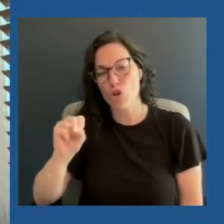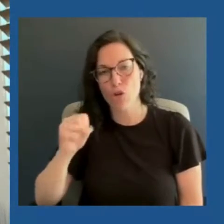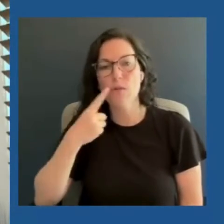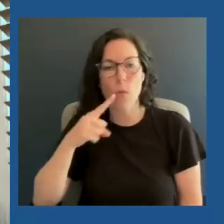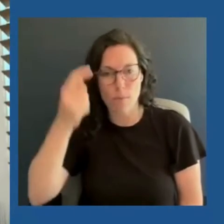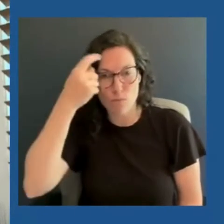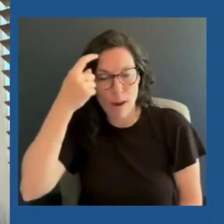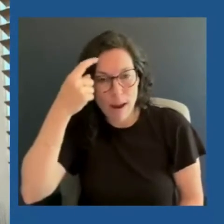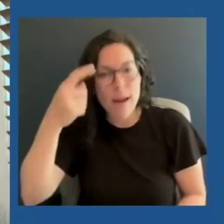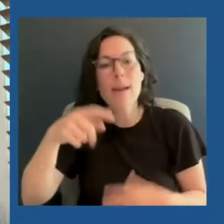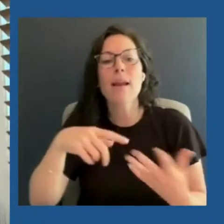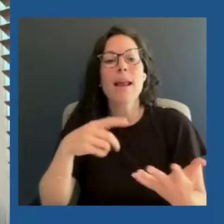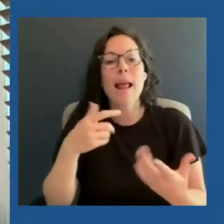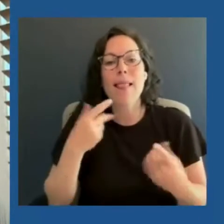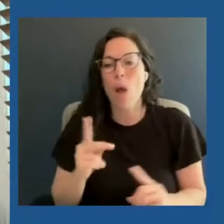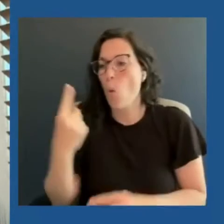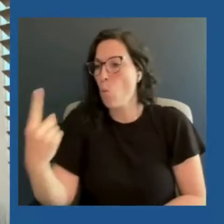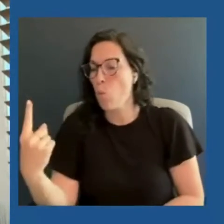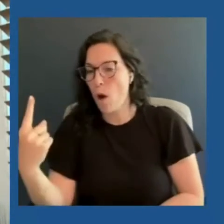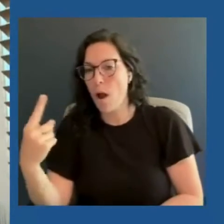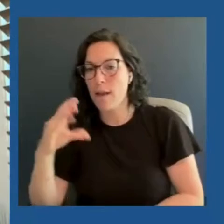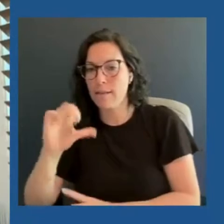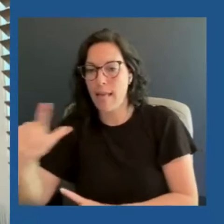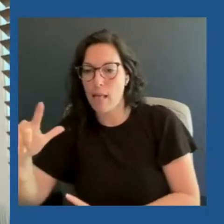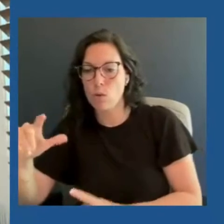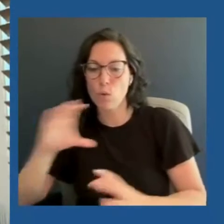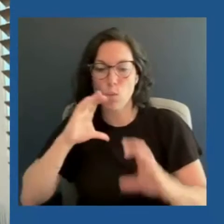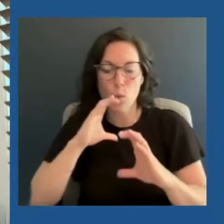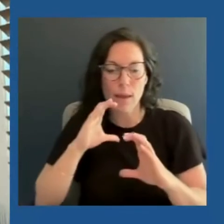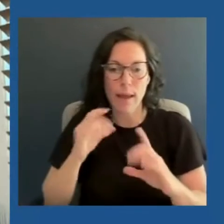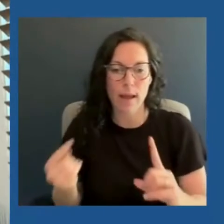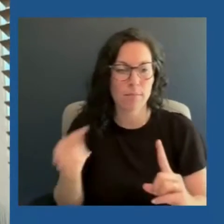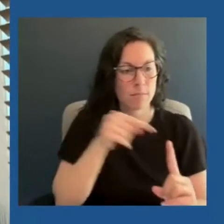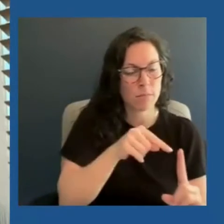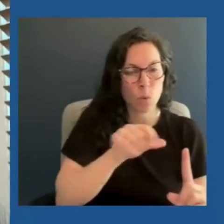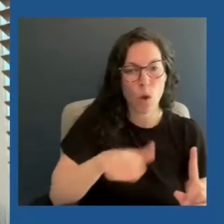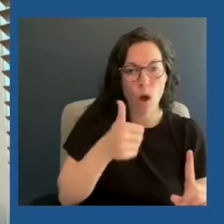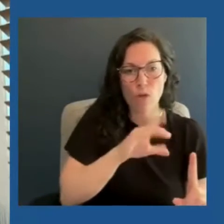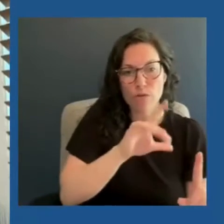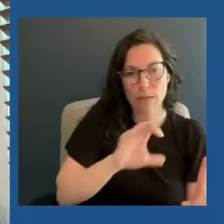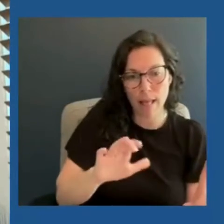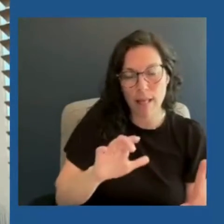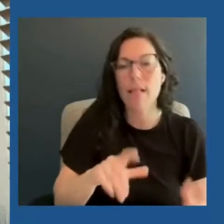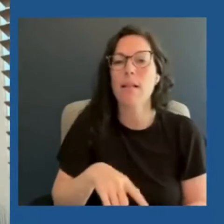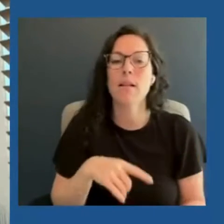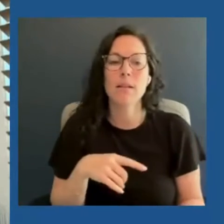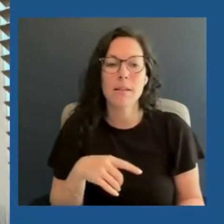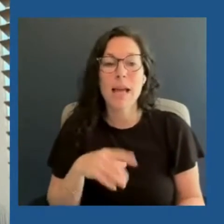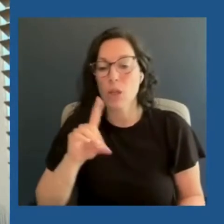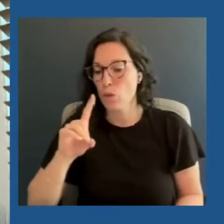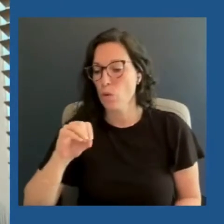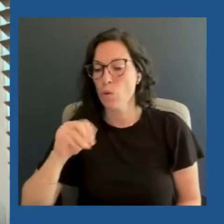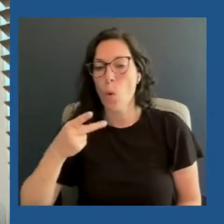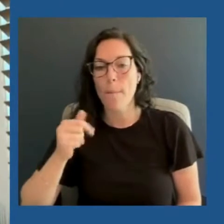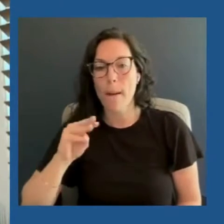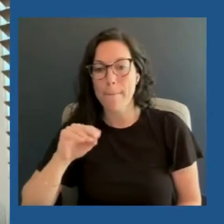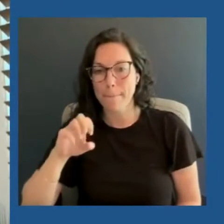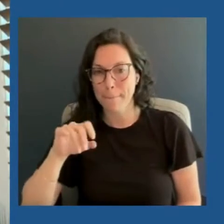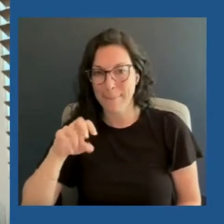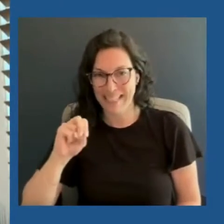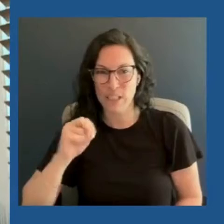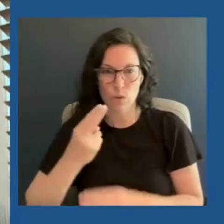to communicate with another. And one of those neurochemicals that ECT releases is called dopamine. And there are